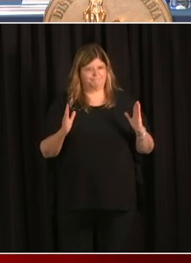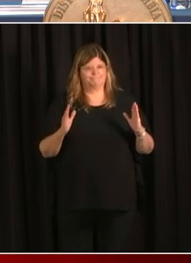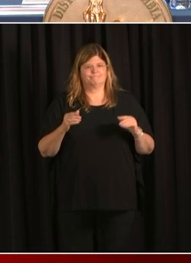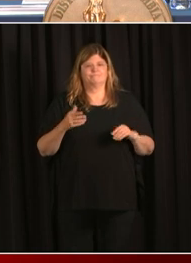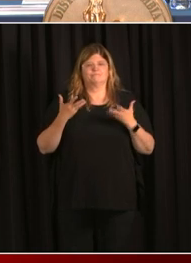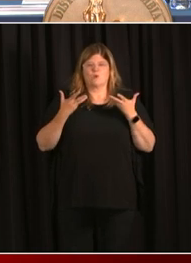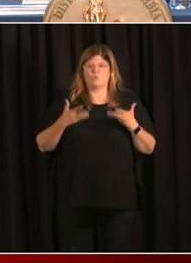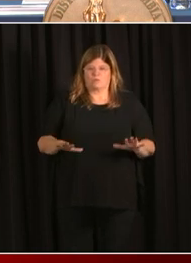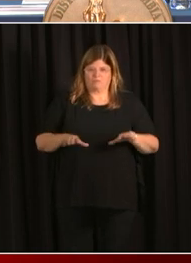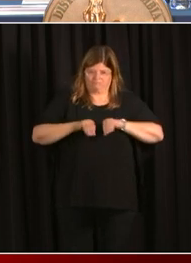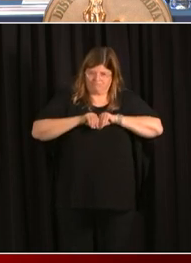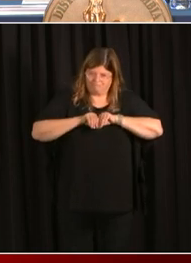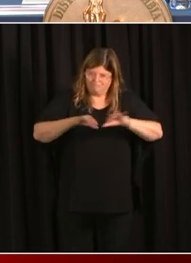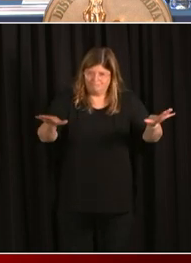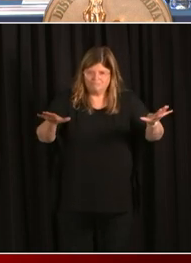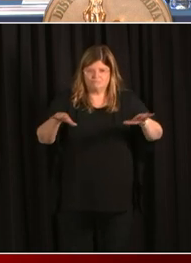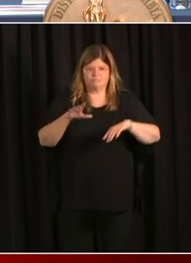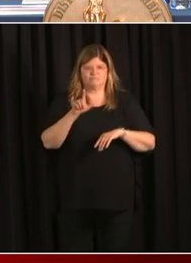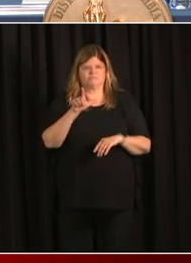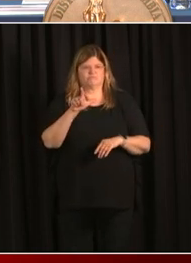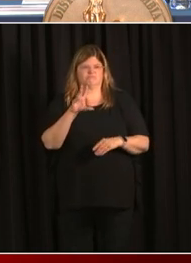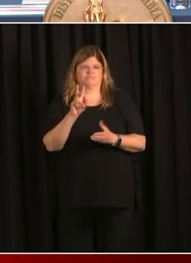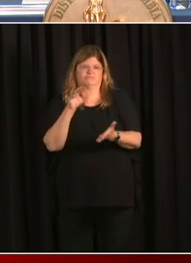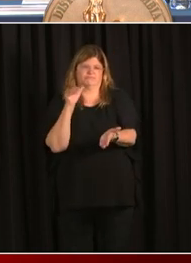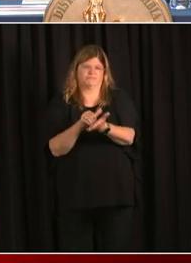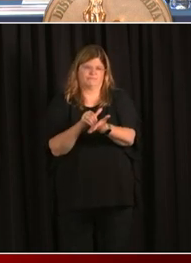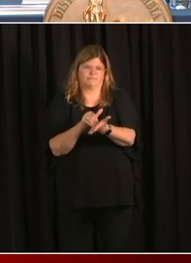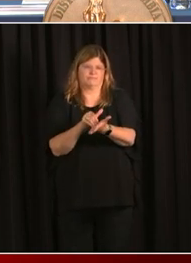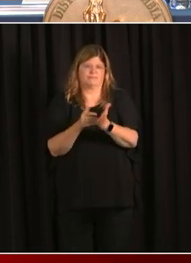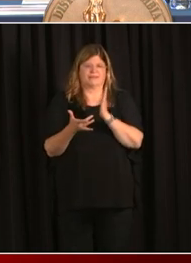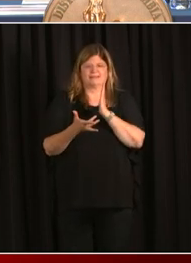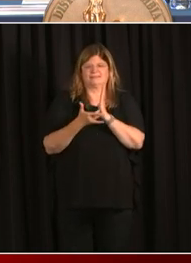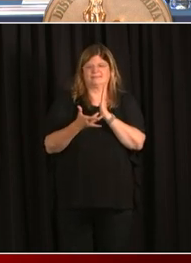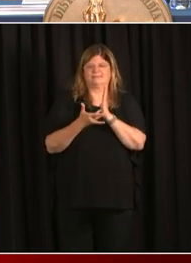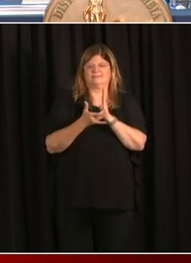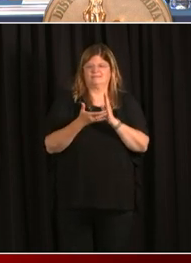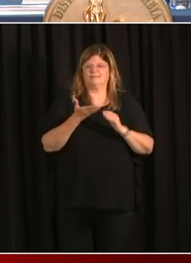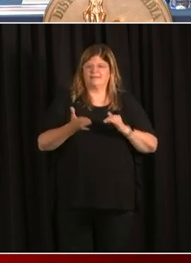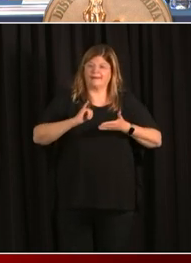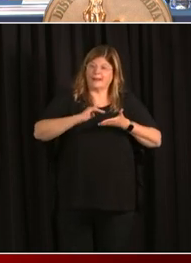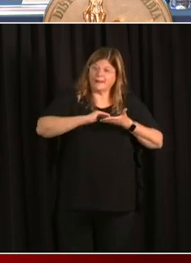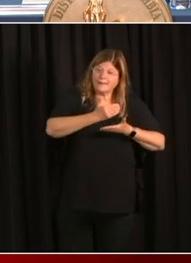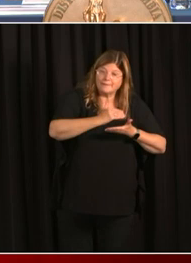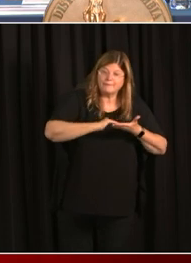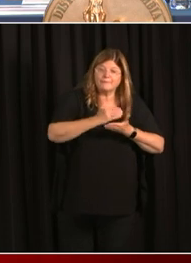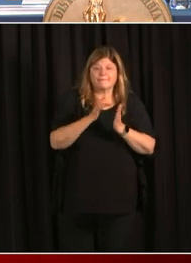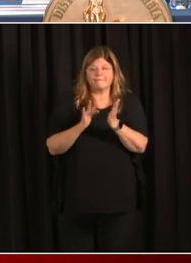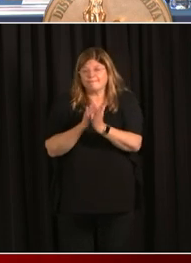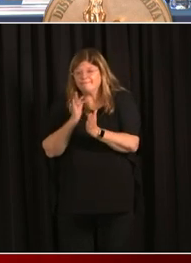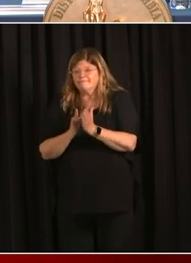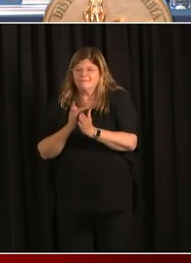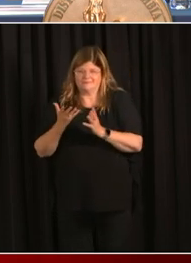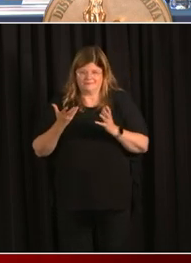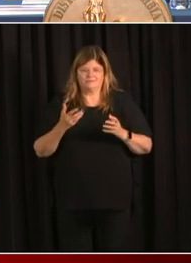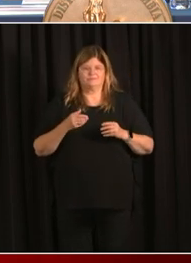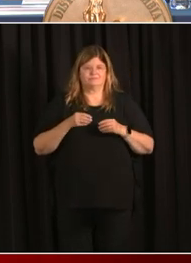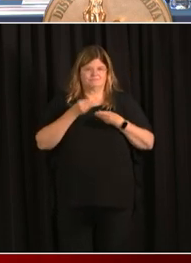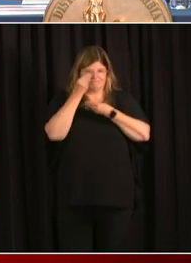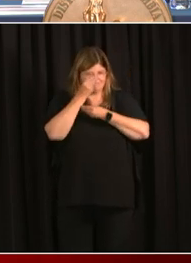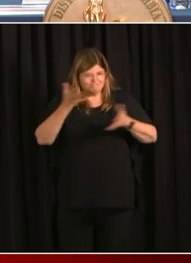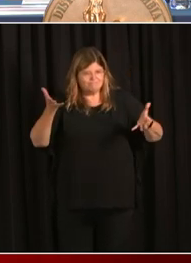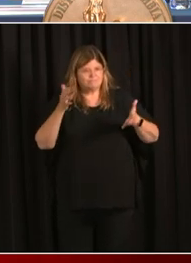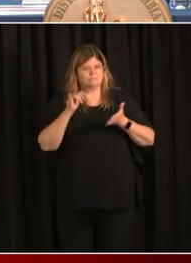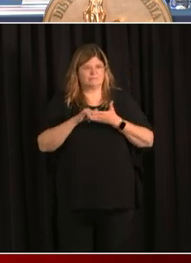distributed more than 26,000 devices. And let me just also say that we are